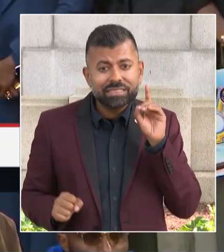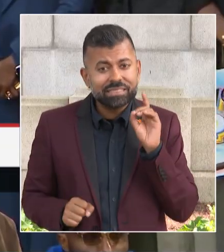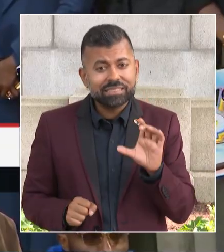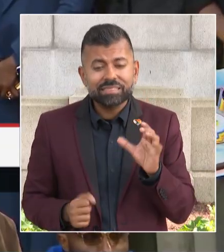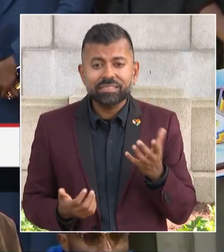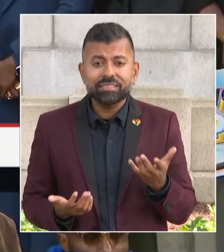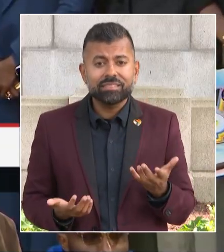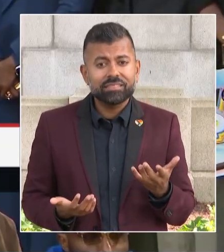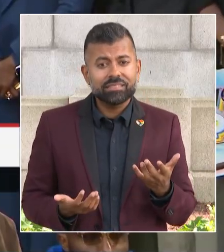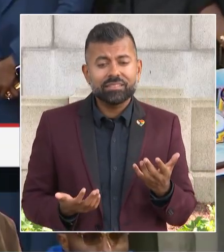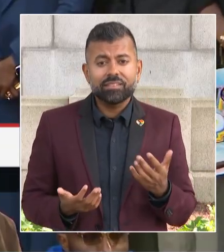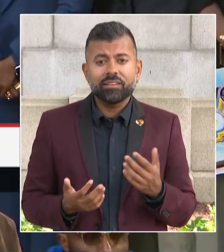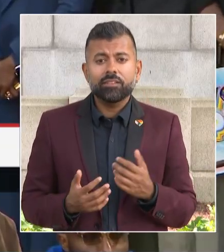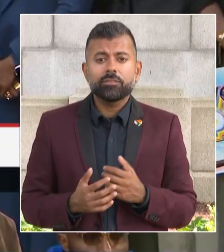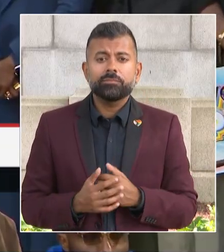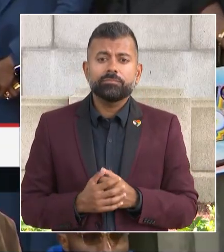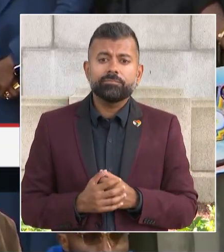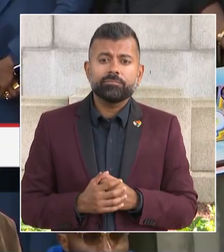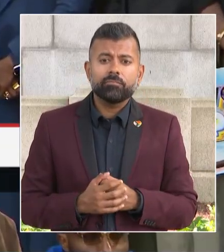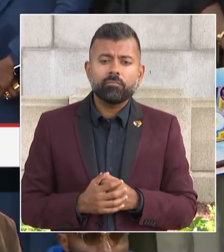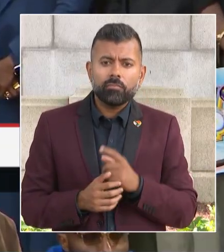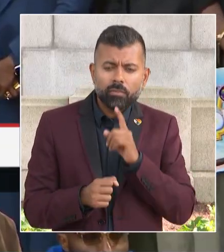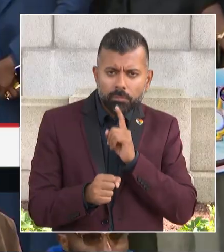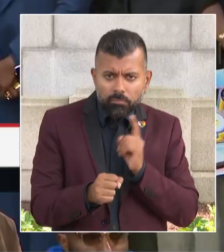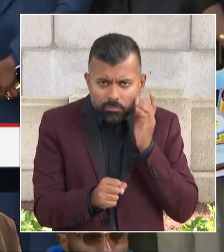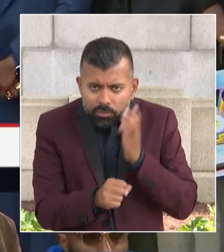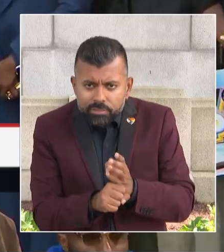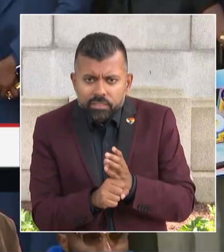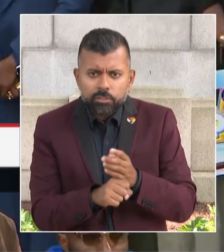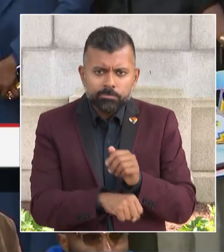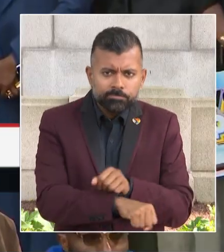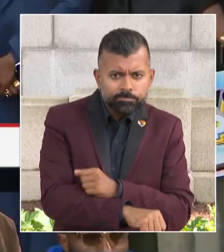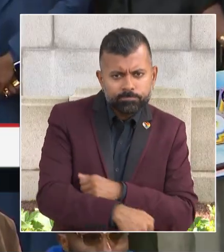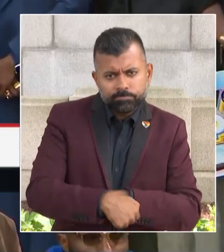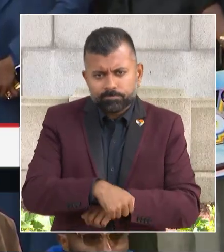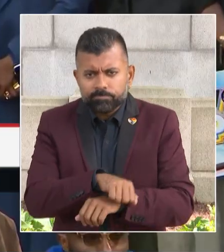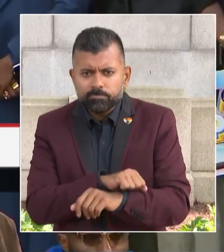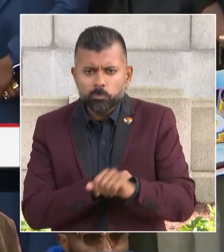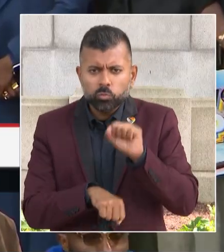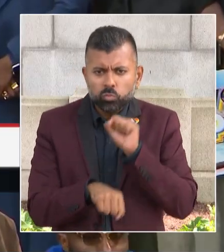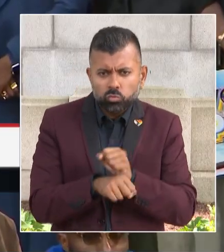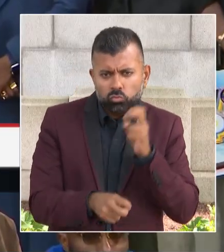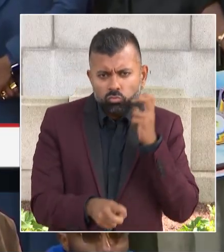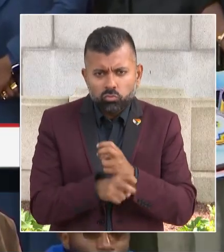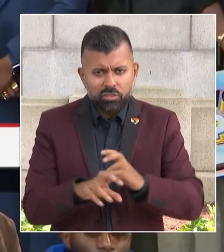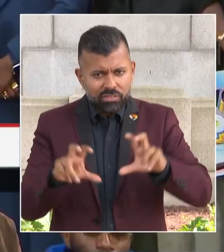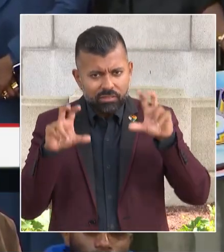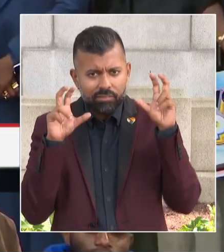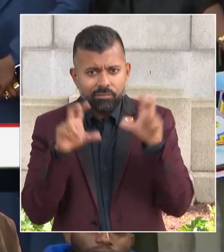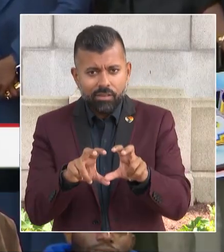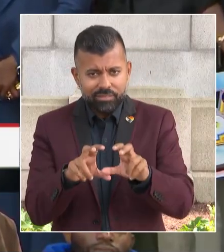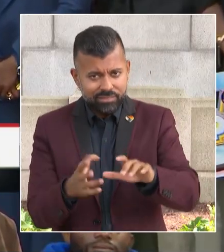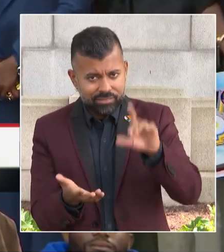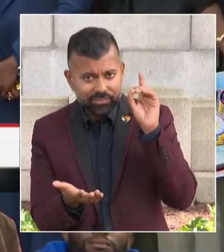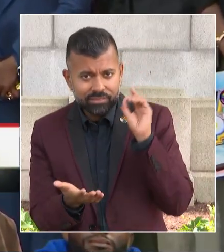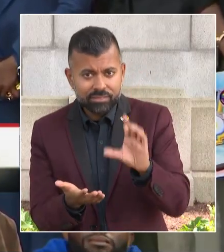are committed to doing the hard work to invest in our city, to live our values, but always